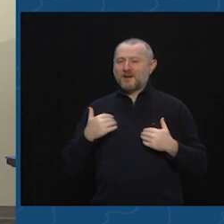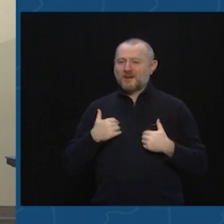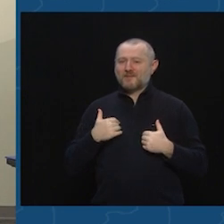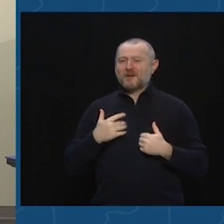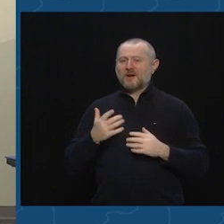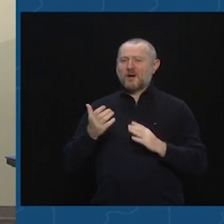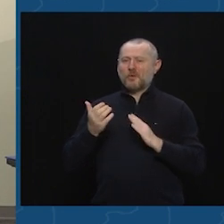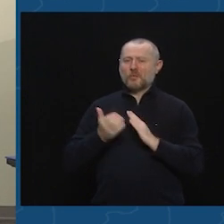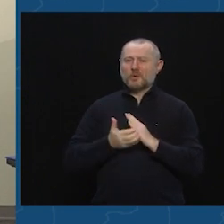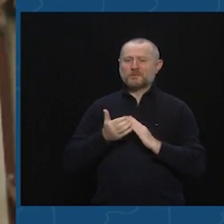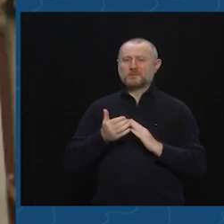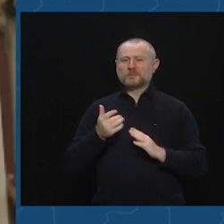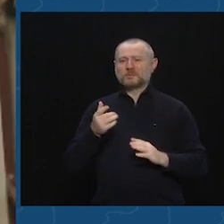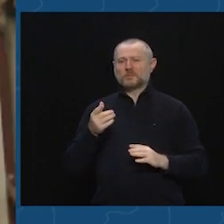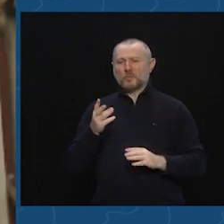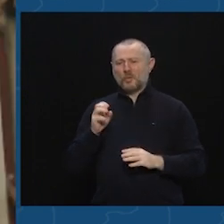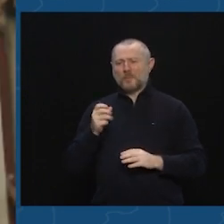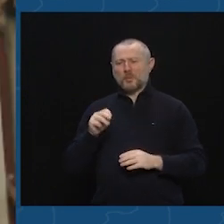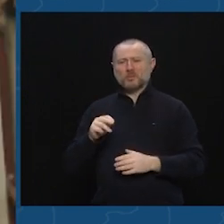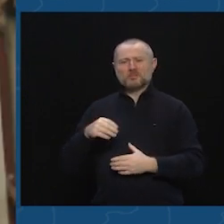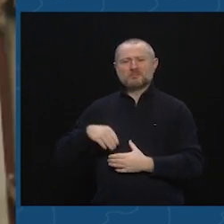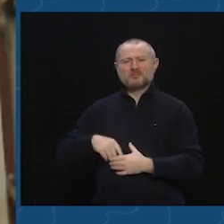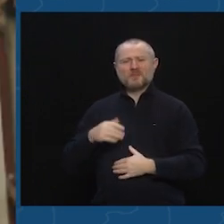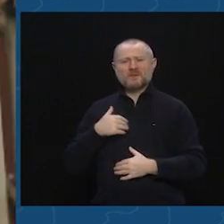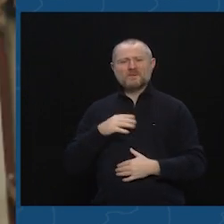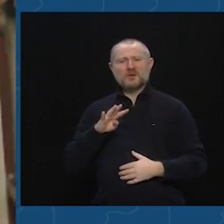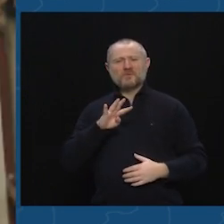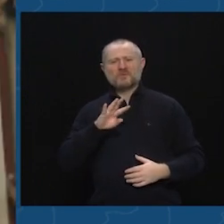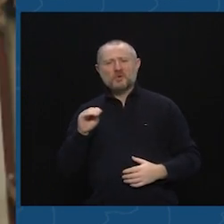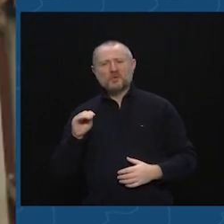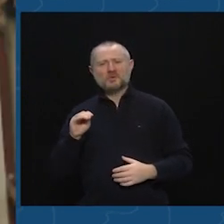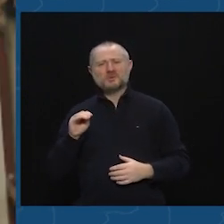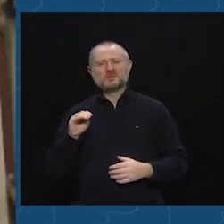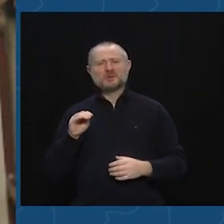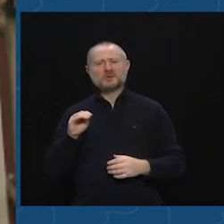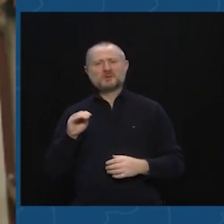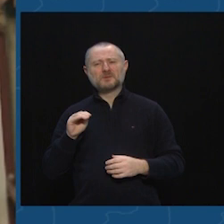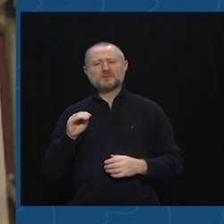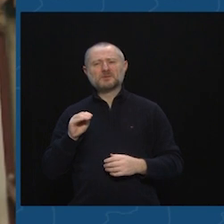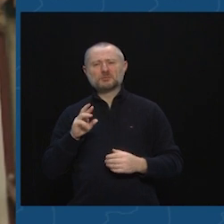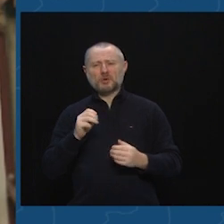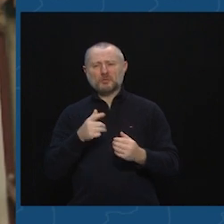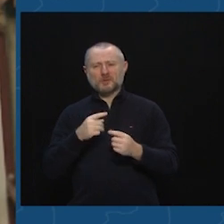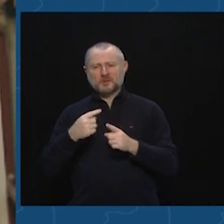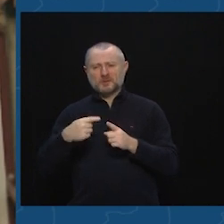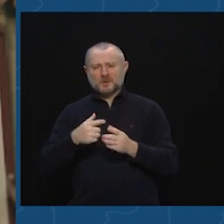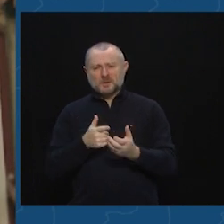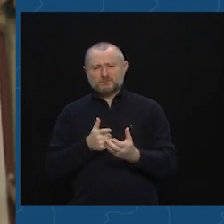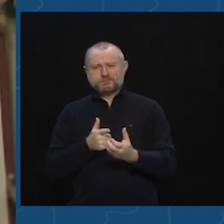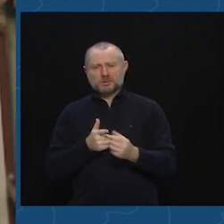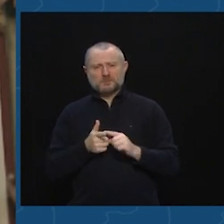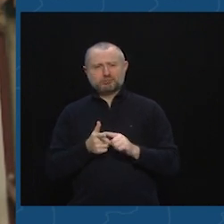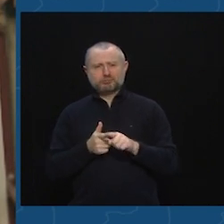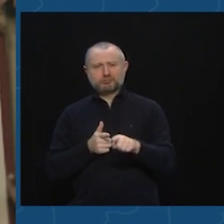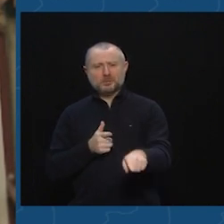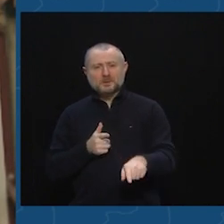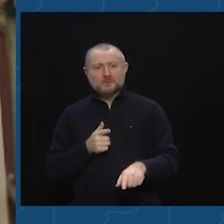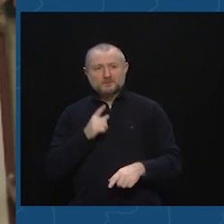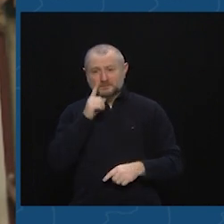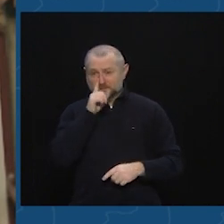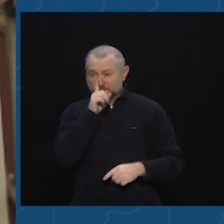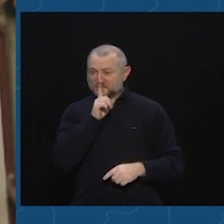of ammunition and an additional AR-15 assault rifle under his